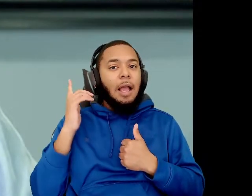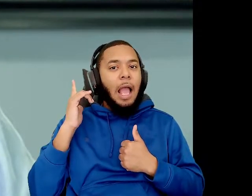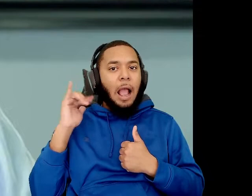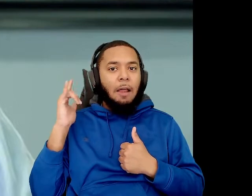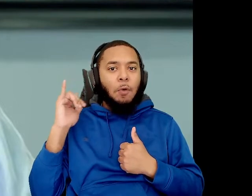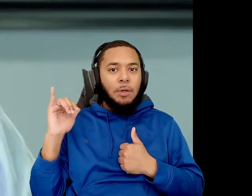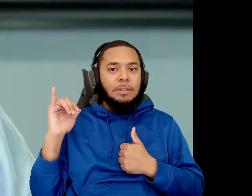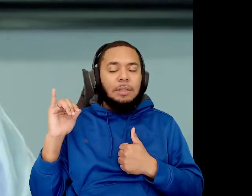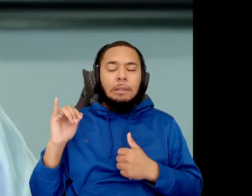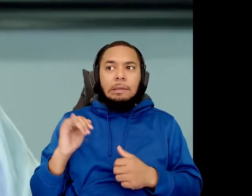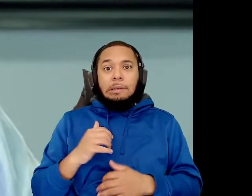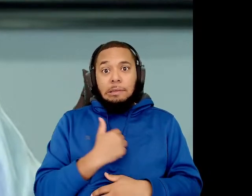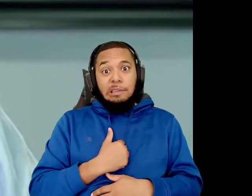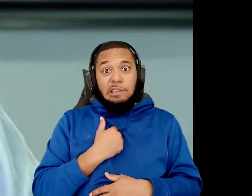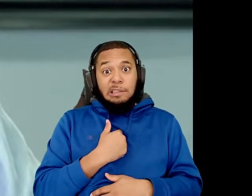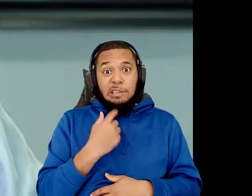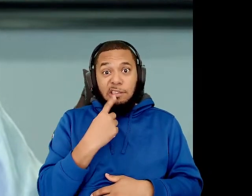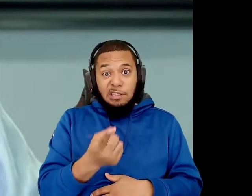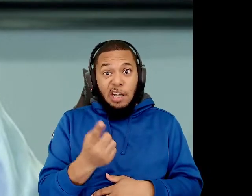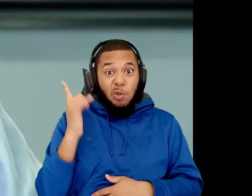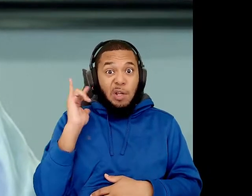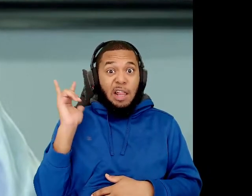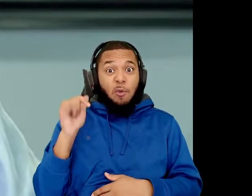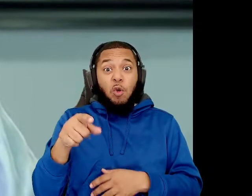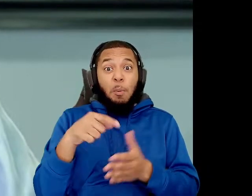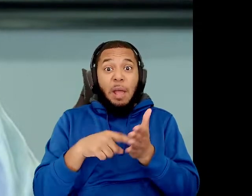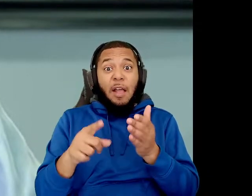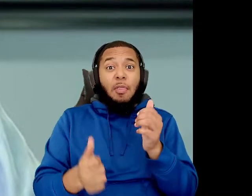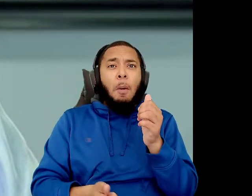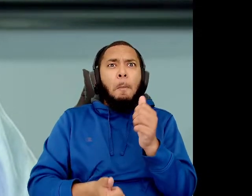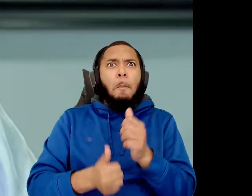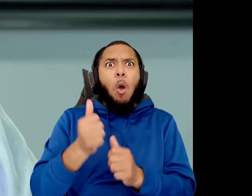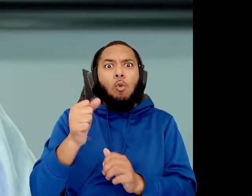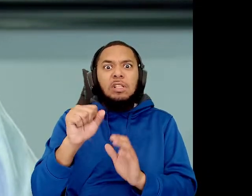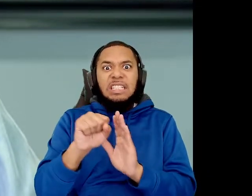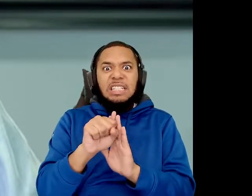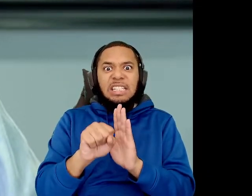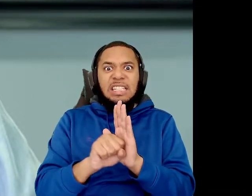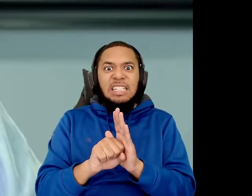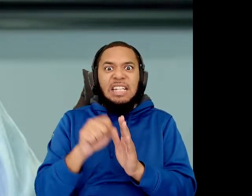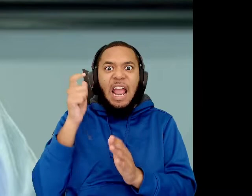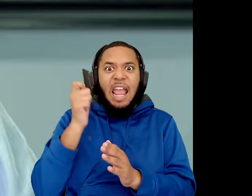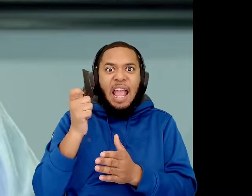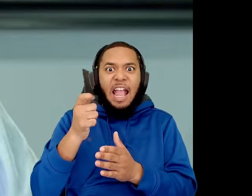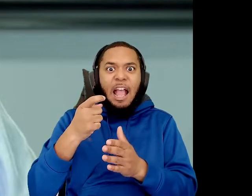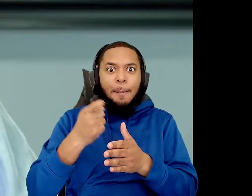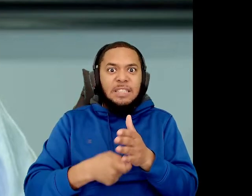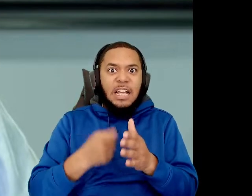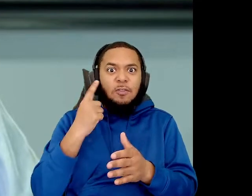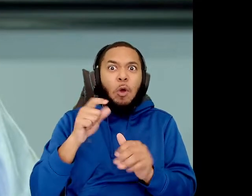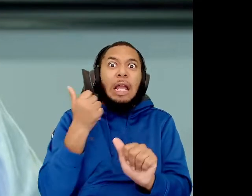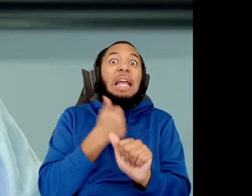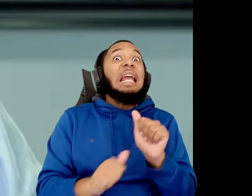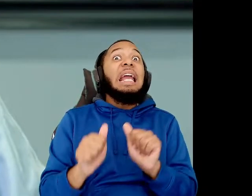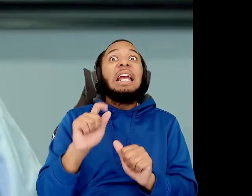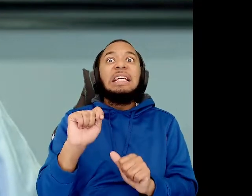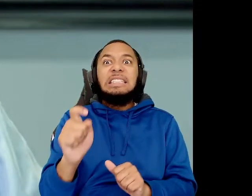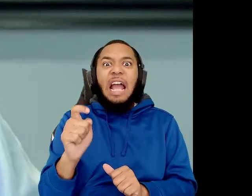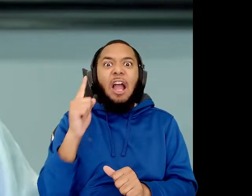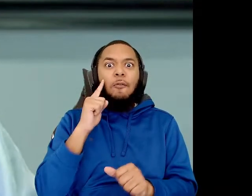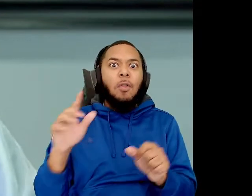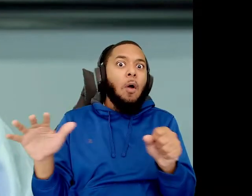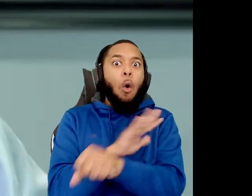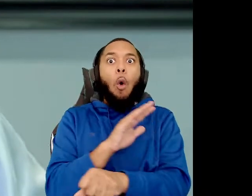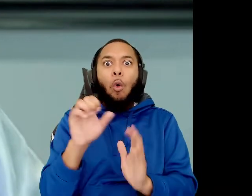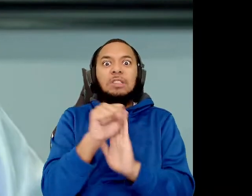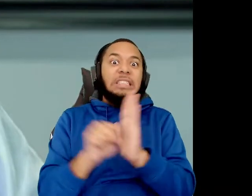sorry to say, Californians, y'all pay the most state income tax of any state in the entire